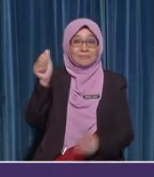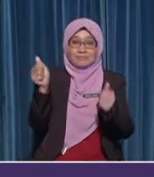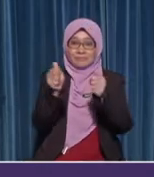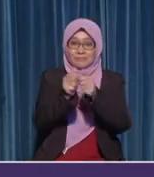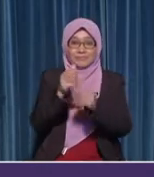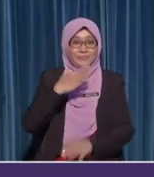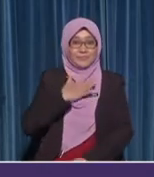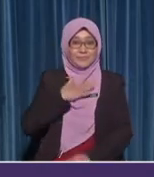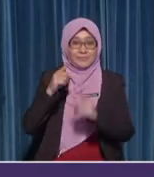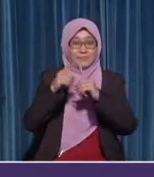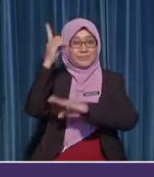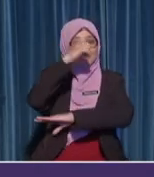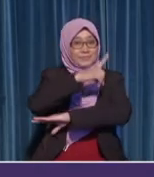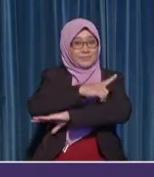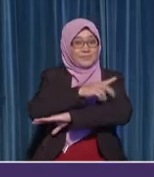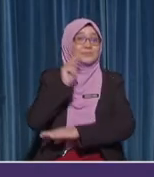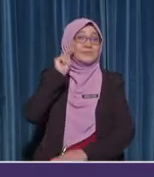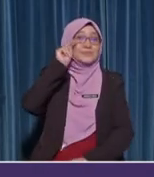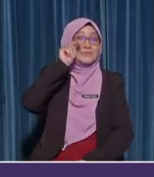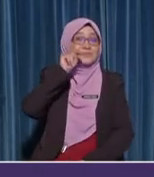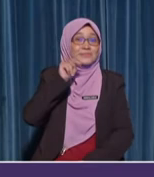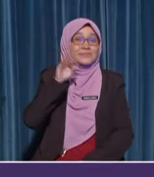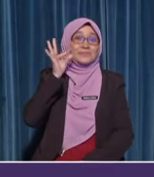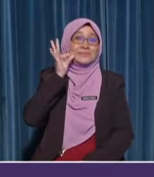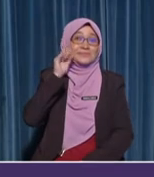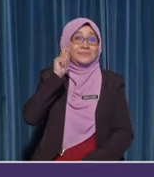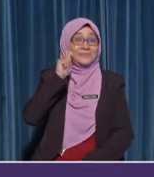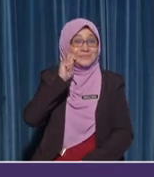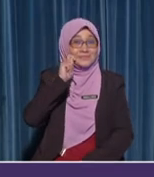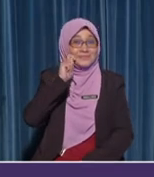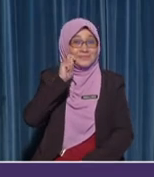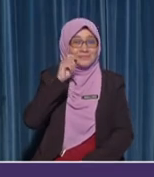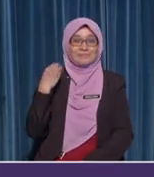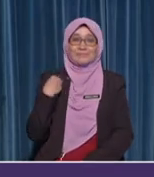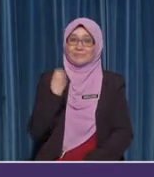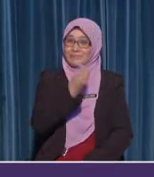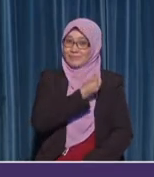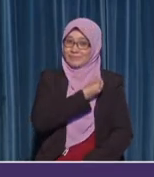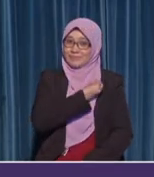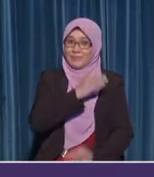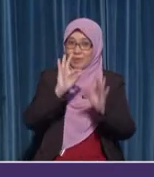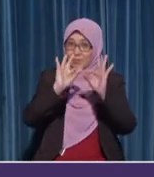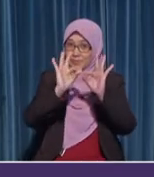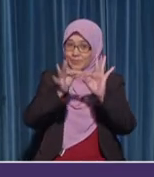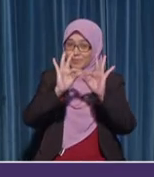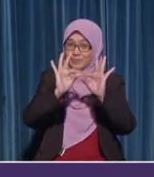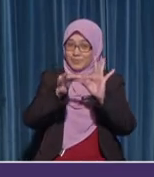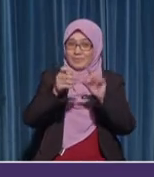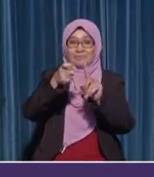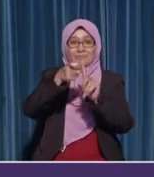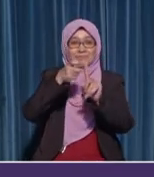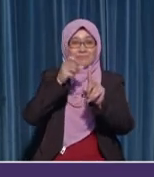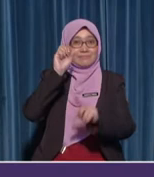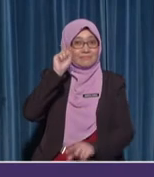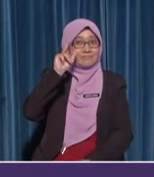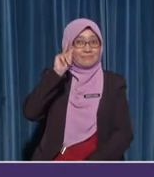today is Puan Fatimah Tuzahra binti Othman, our sign language interpreter from